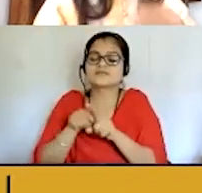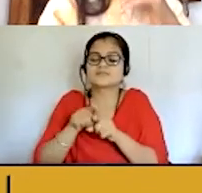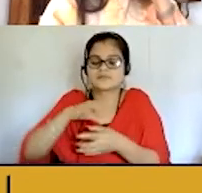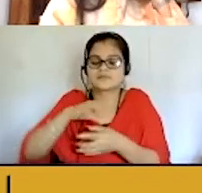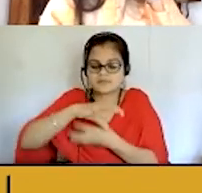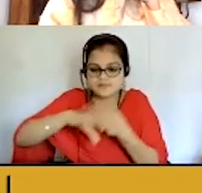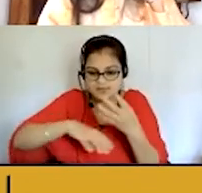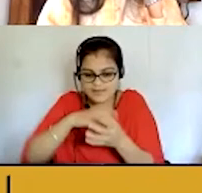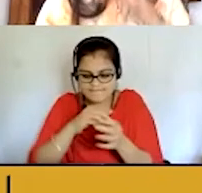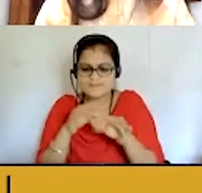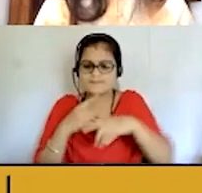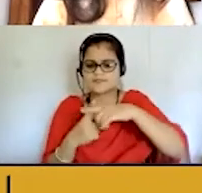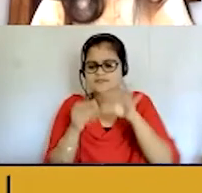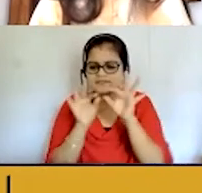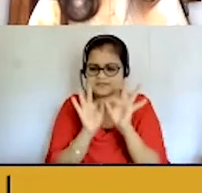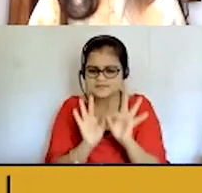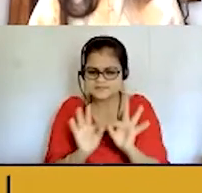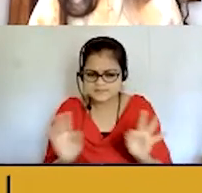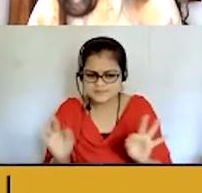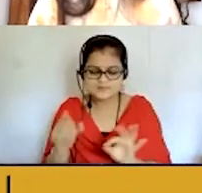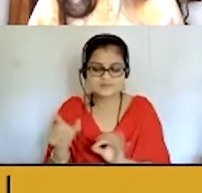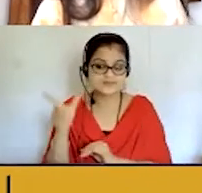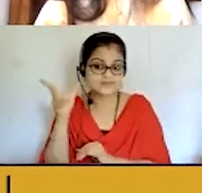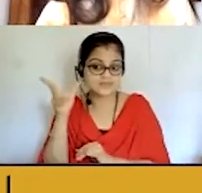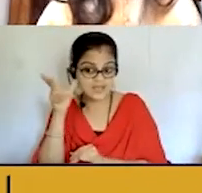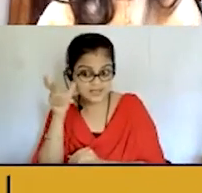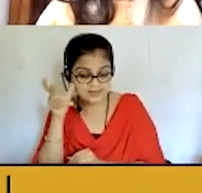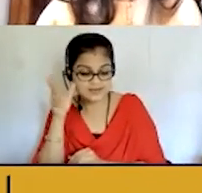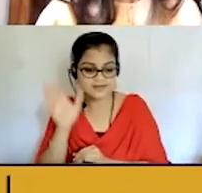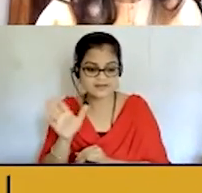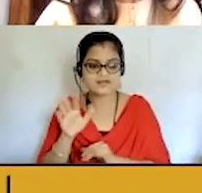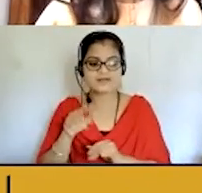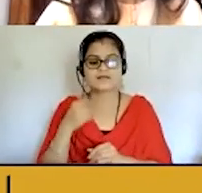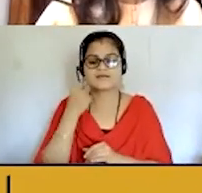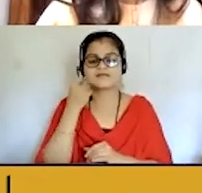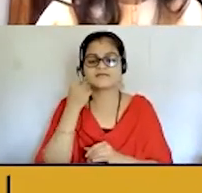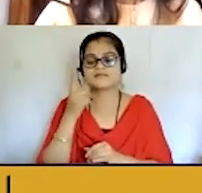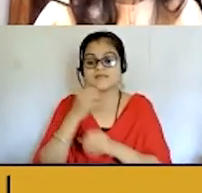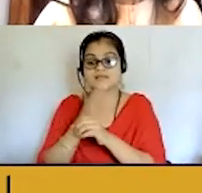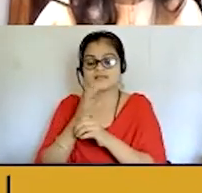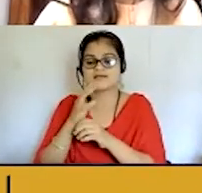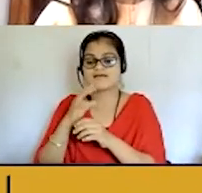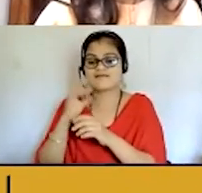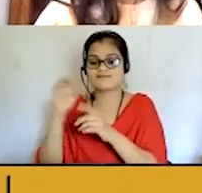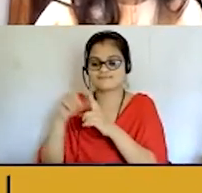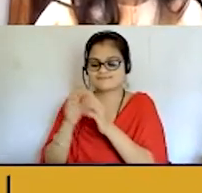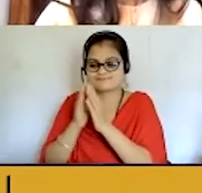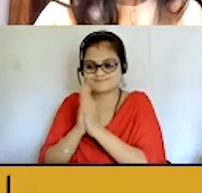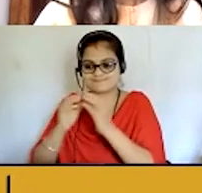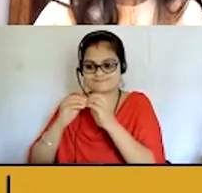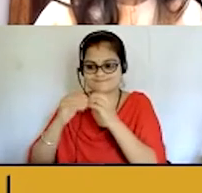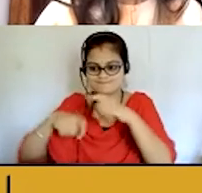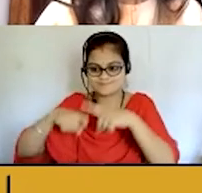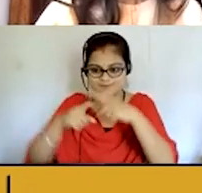very simple. And you'll hear it. I think it just evokes all that devotion and that feeling towards